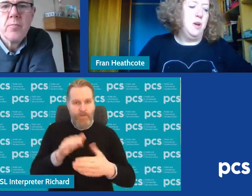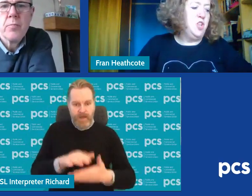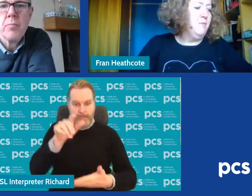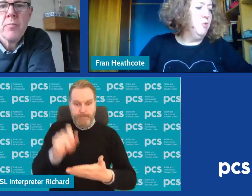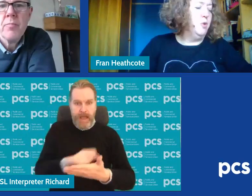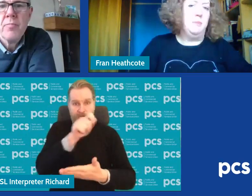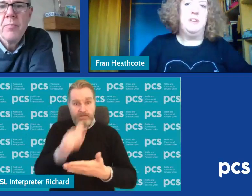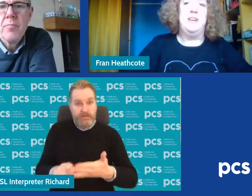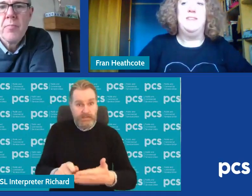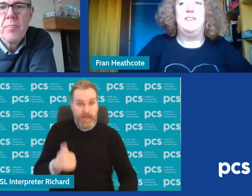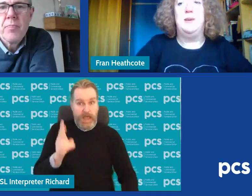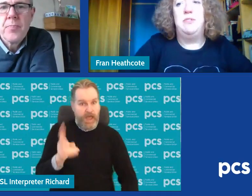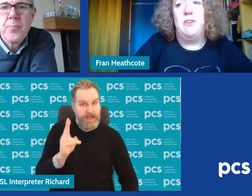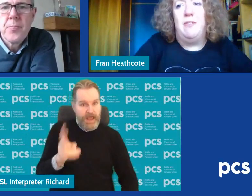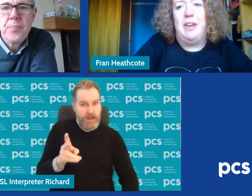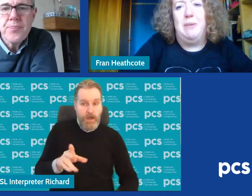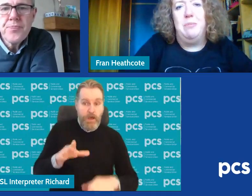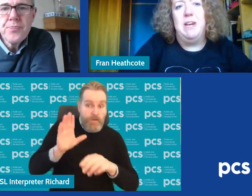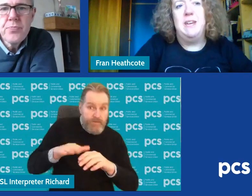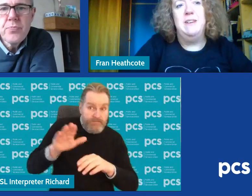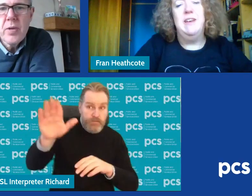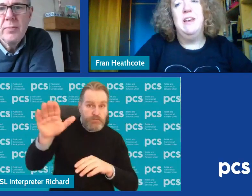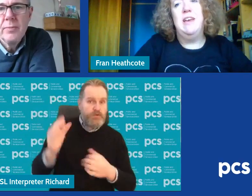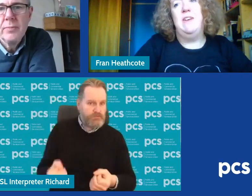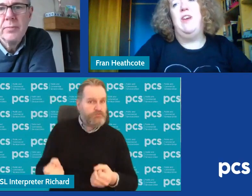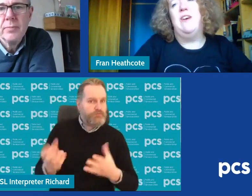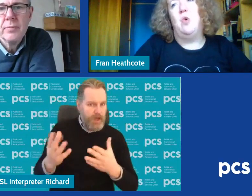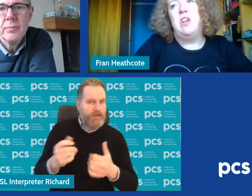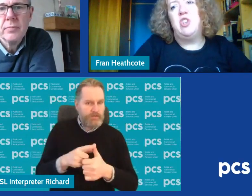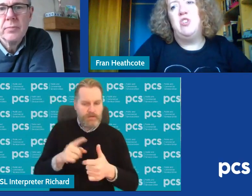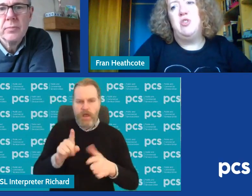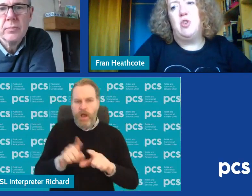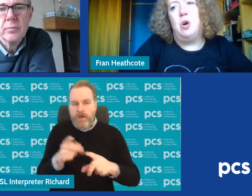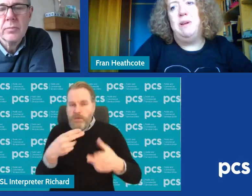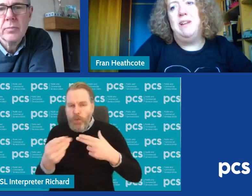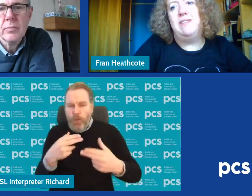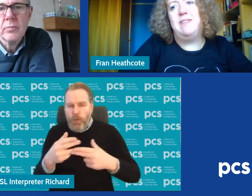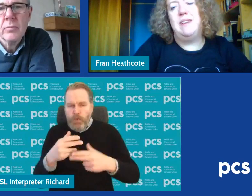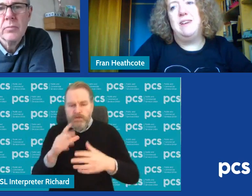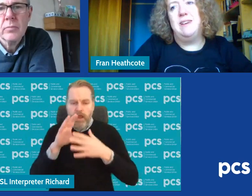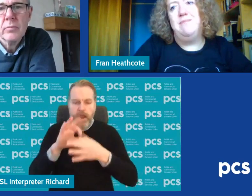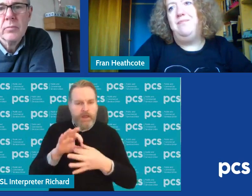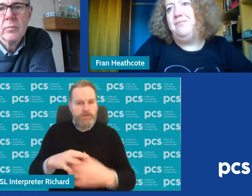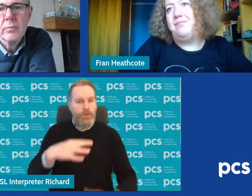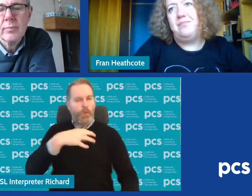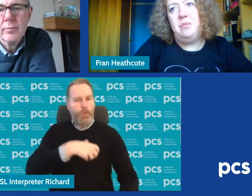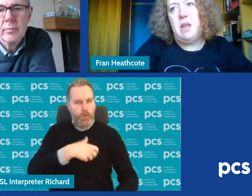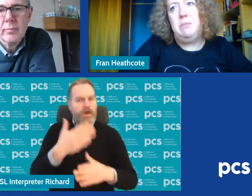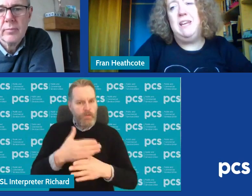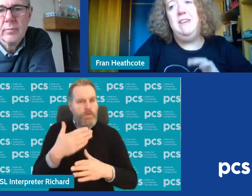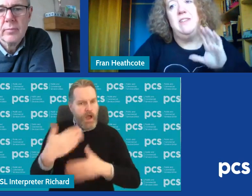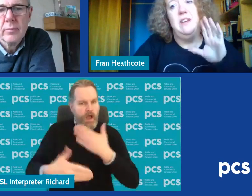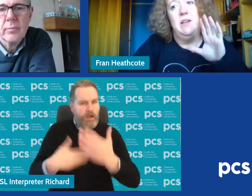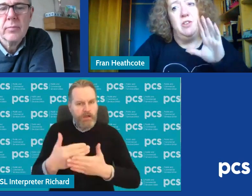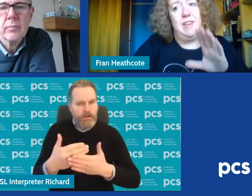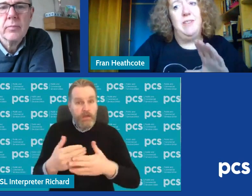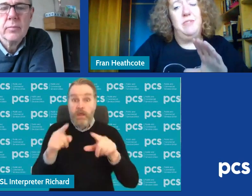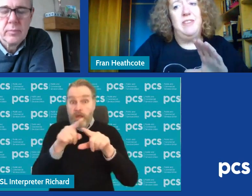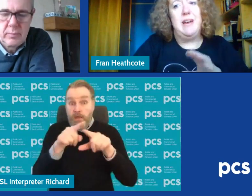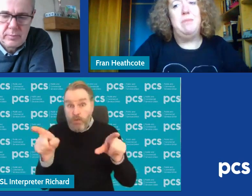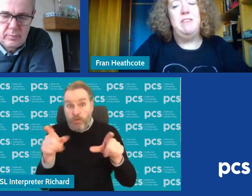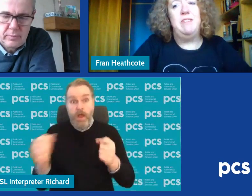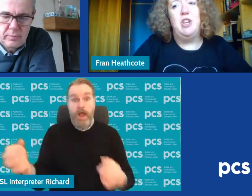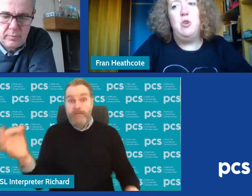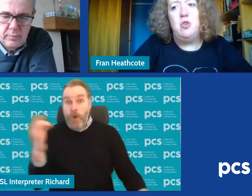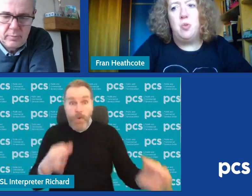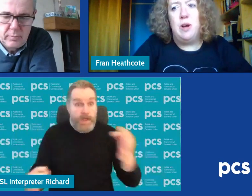give you a general update in terms of the campaign. If you have questions or comments, please send them to